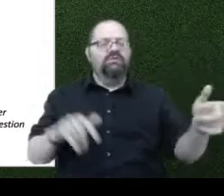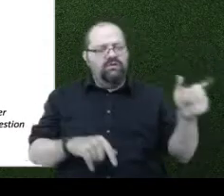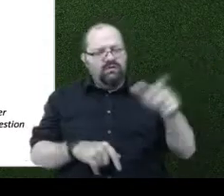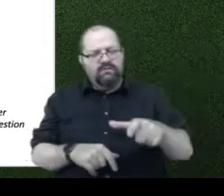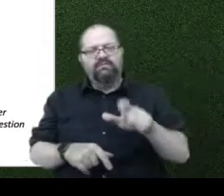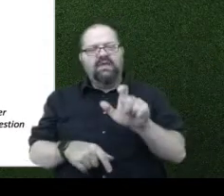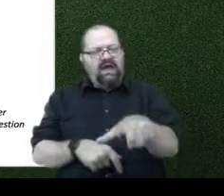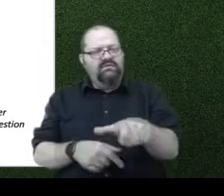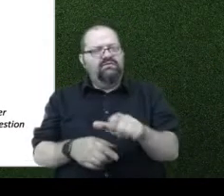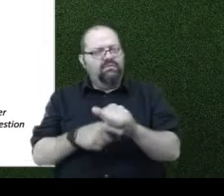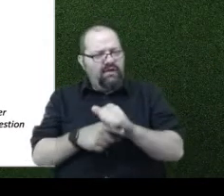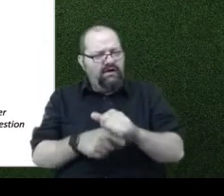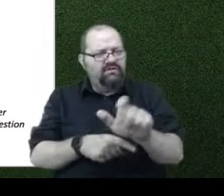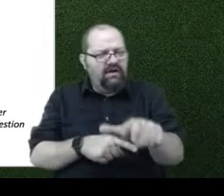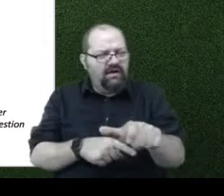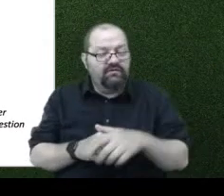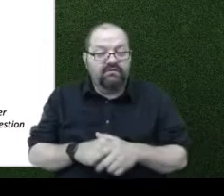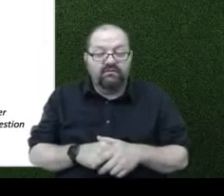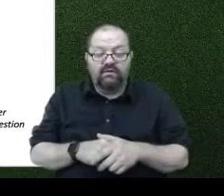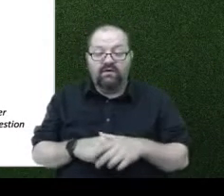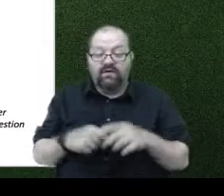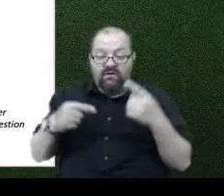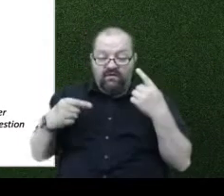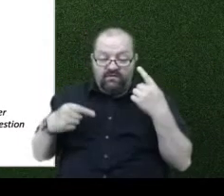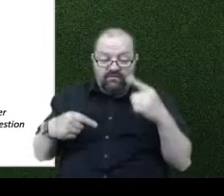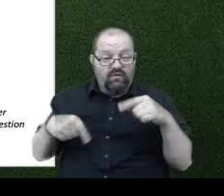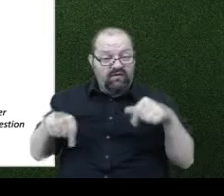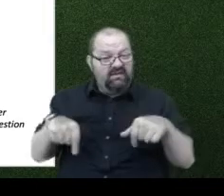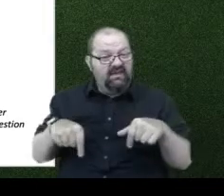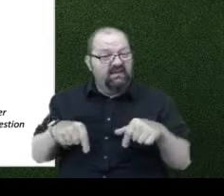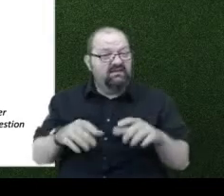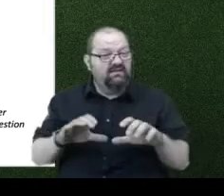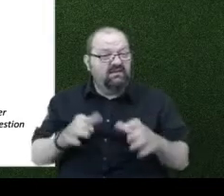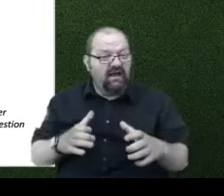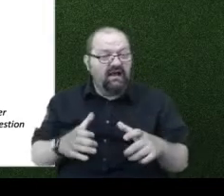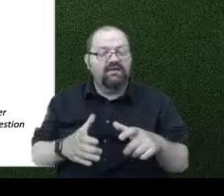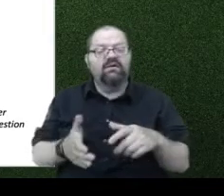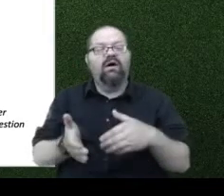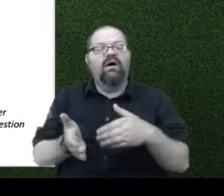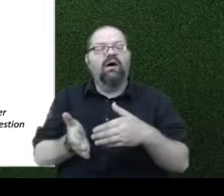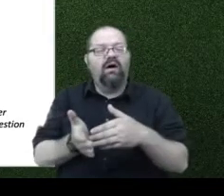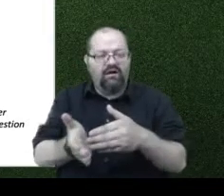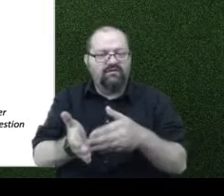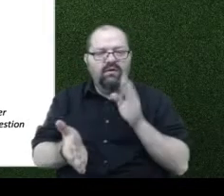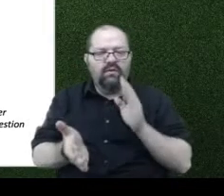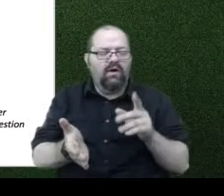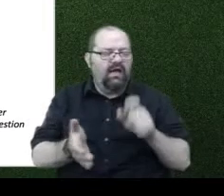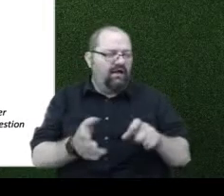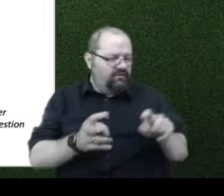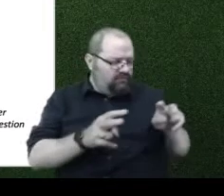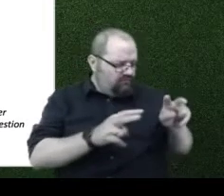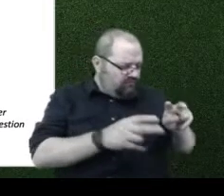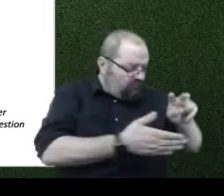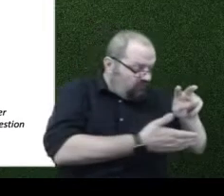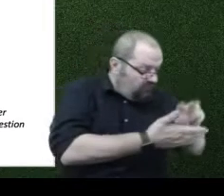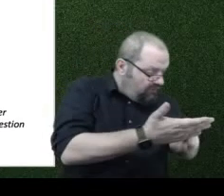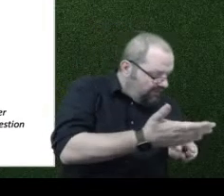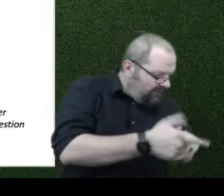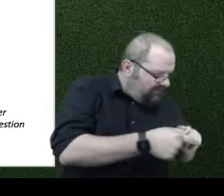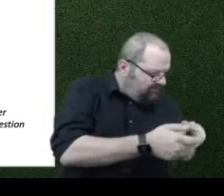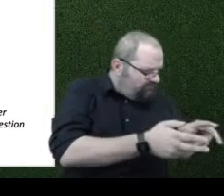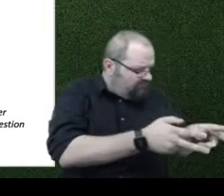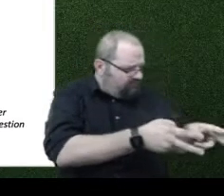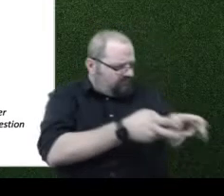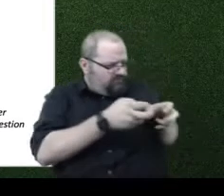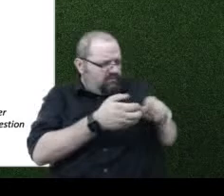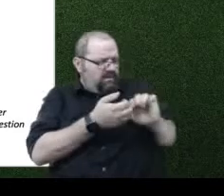course, you'll often be required to make an argument by analyzing texts that you read, but it's often easier to start by